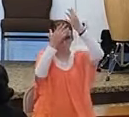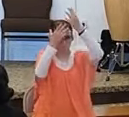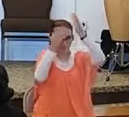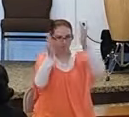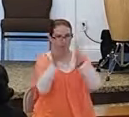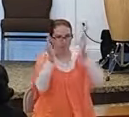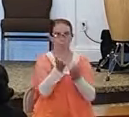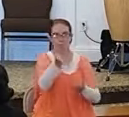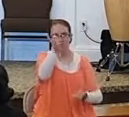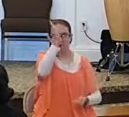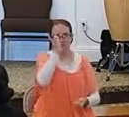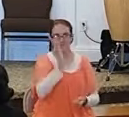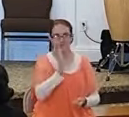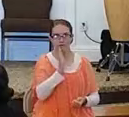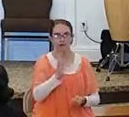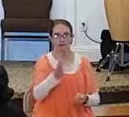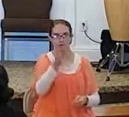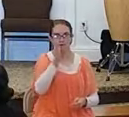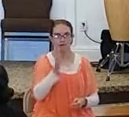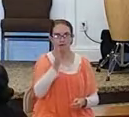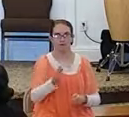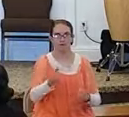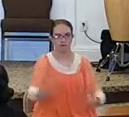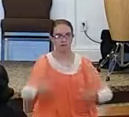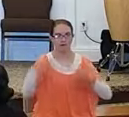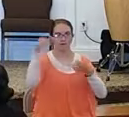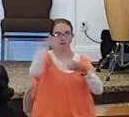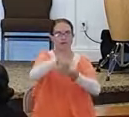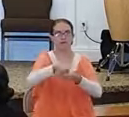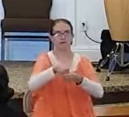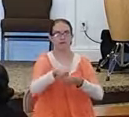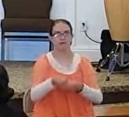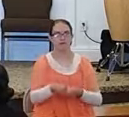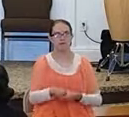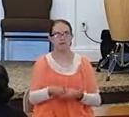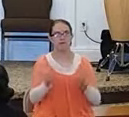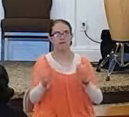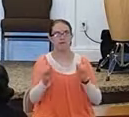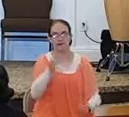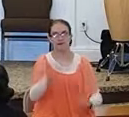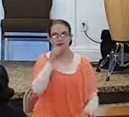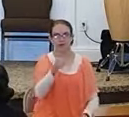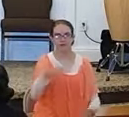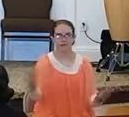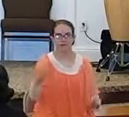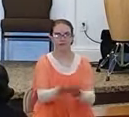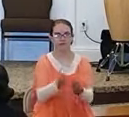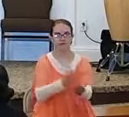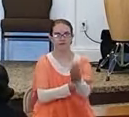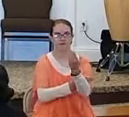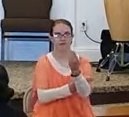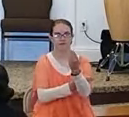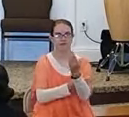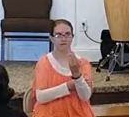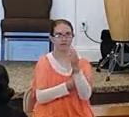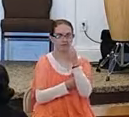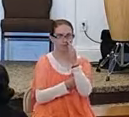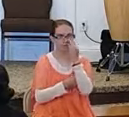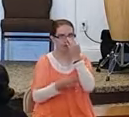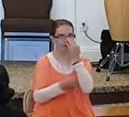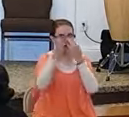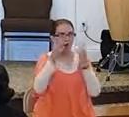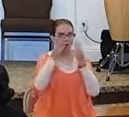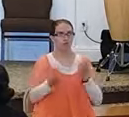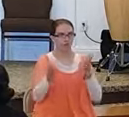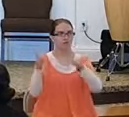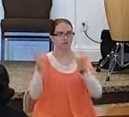the Word of God. If God is going to dwell in you. Hallelujah. Oh, can I tell somebody here this morning, that's exactly what God wants